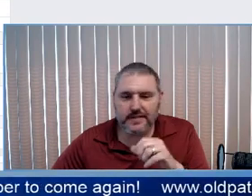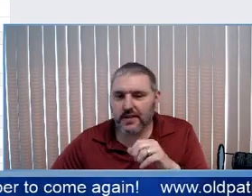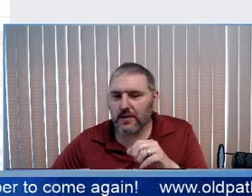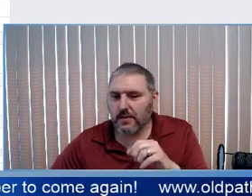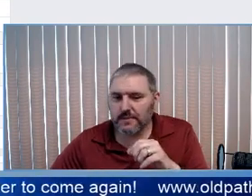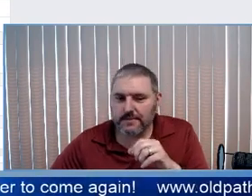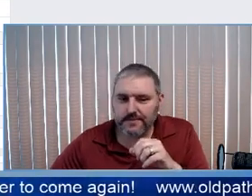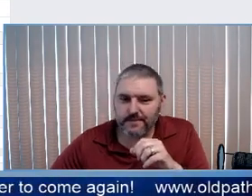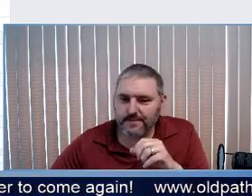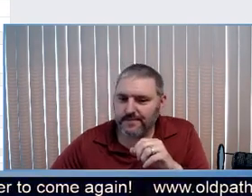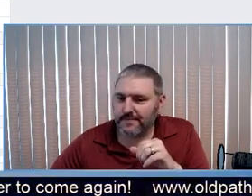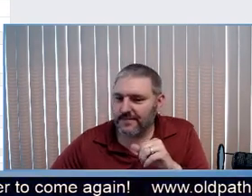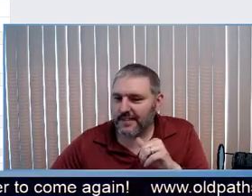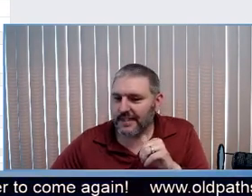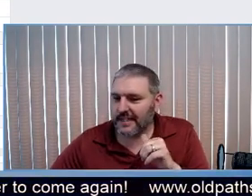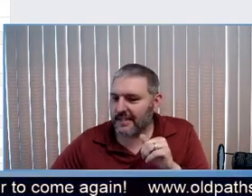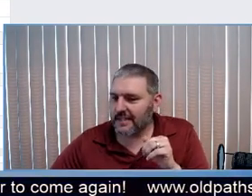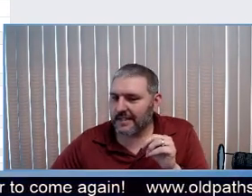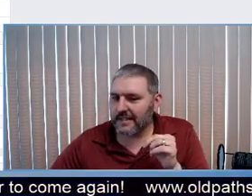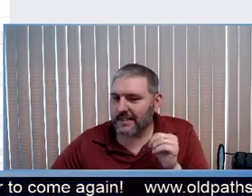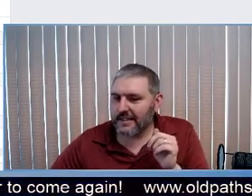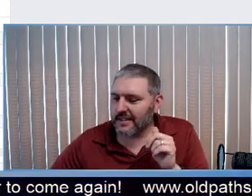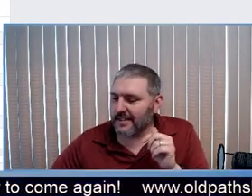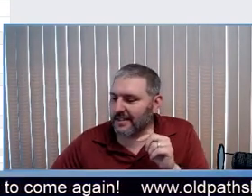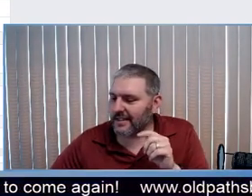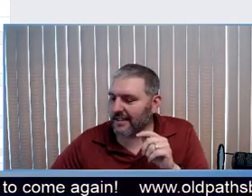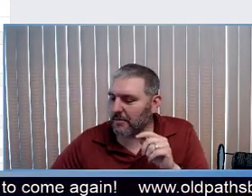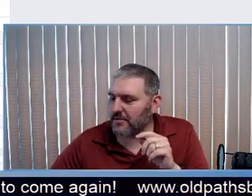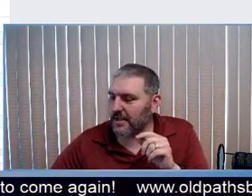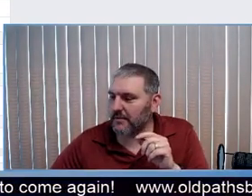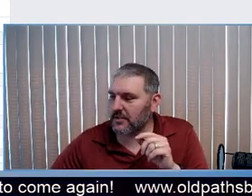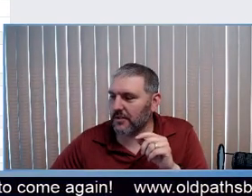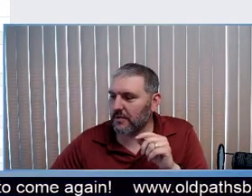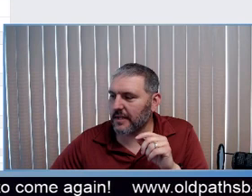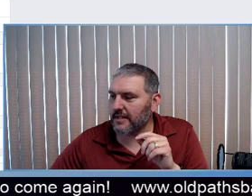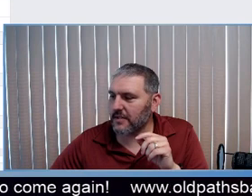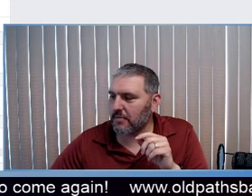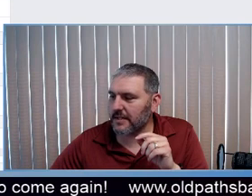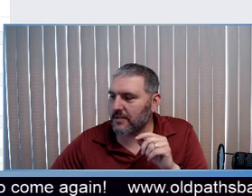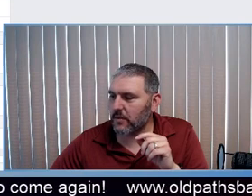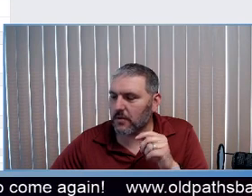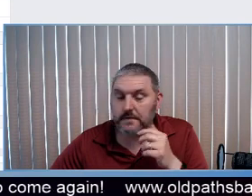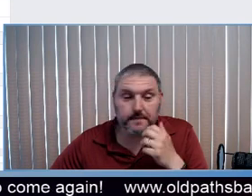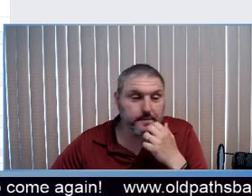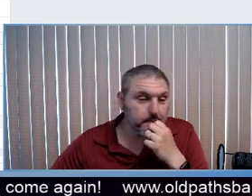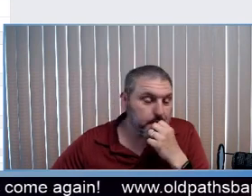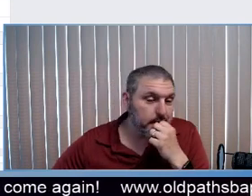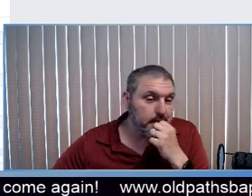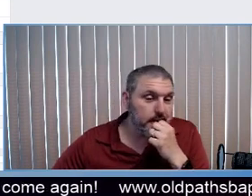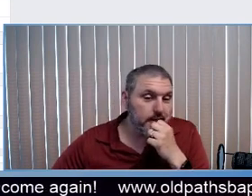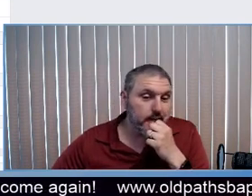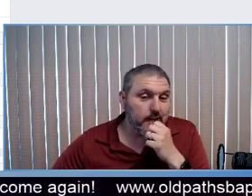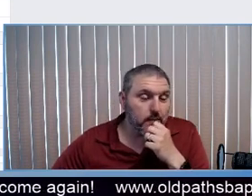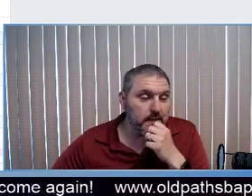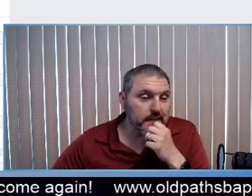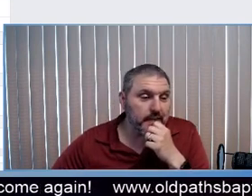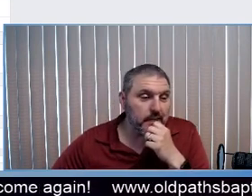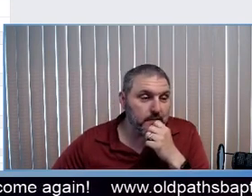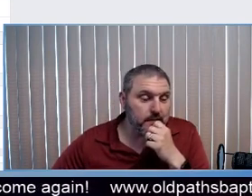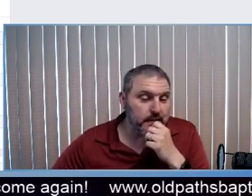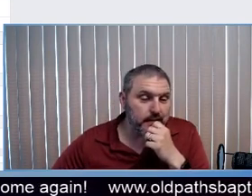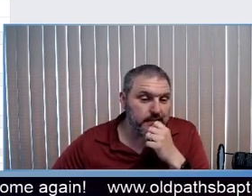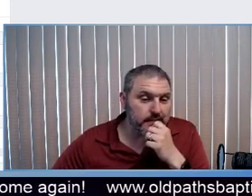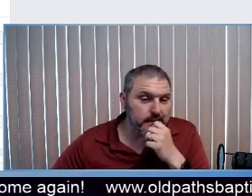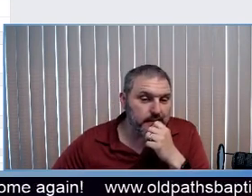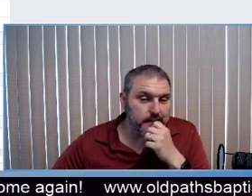a few days ago that number 7's on the way. So praise the Lord. We thank